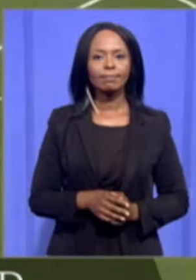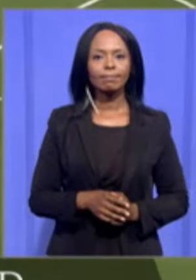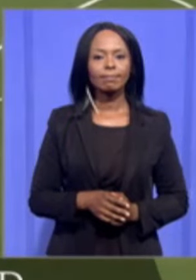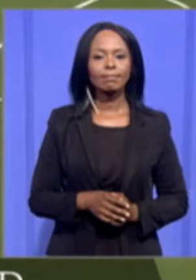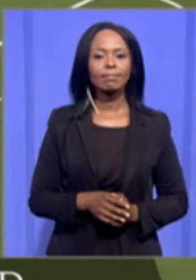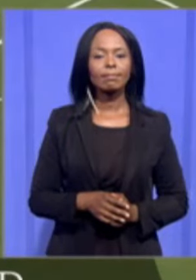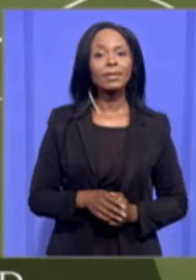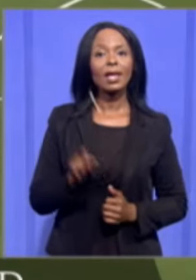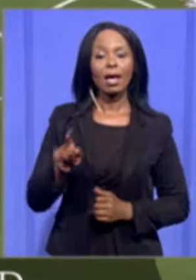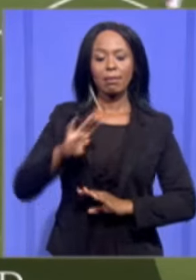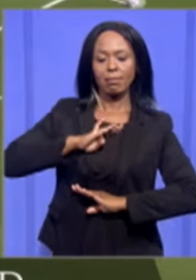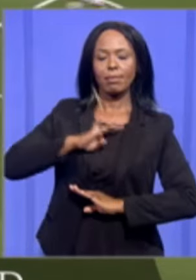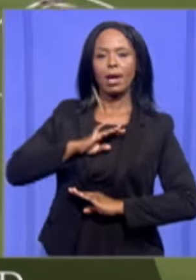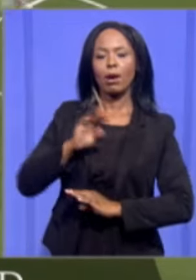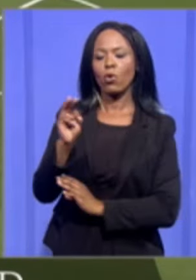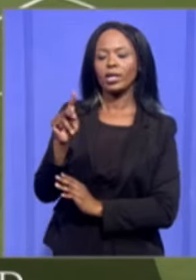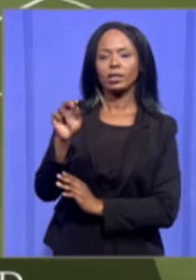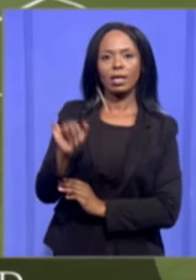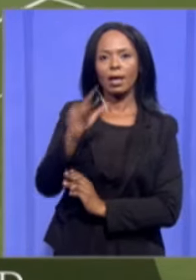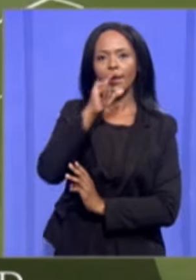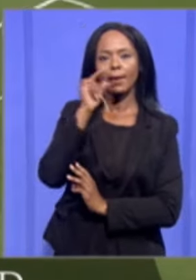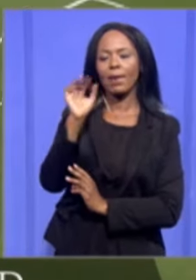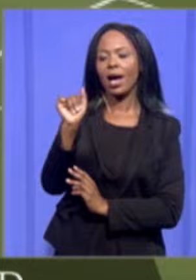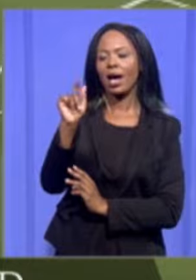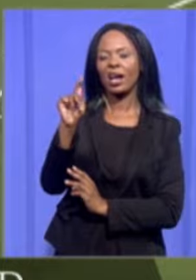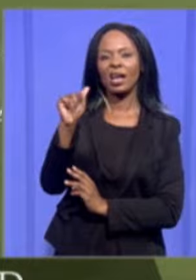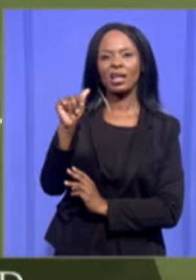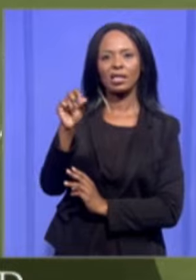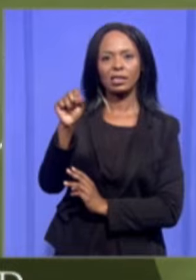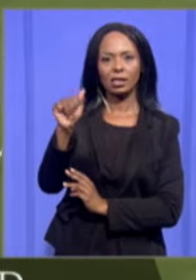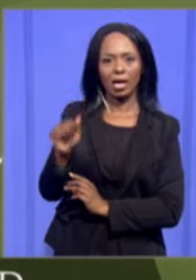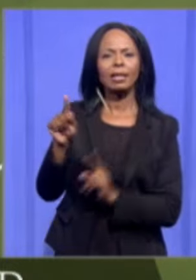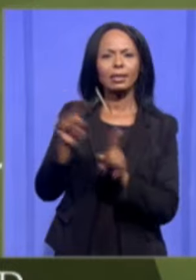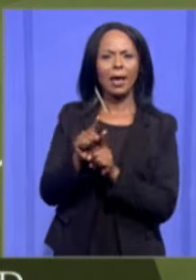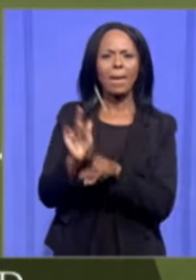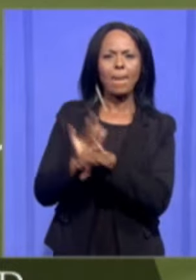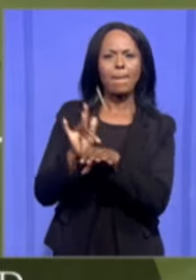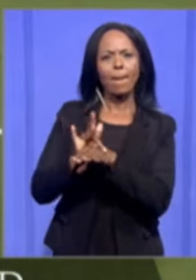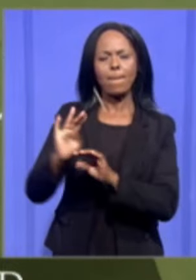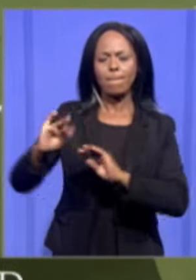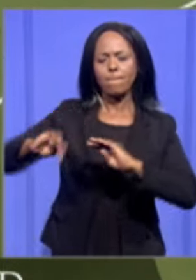wa Mauritania Babacar Niasse le yena o ile a thiba kgwele e kotsi.